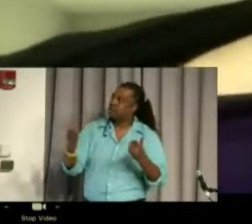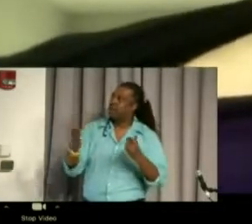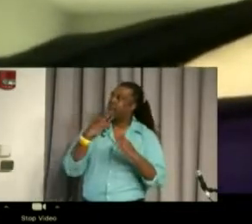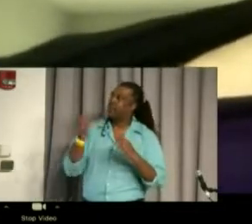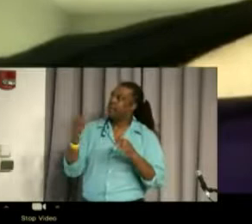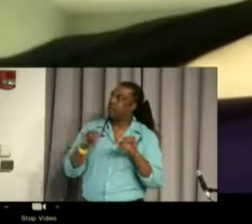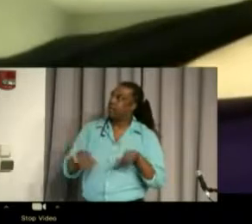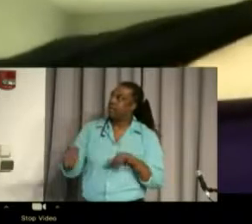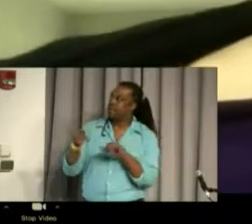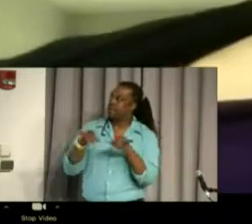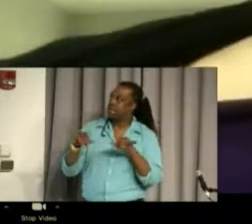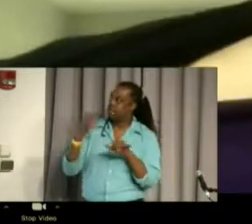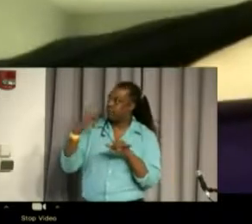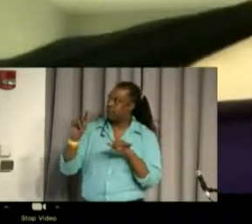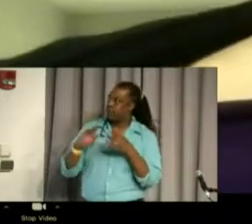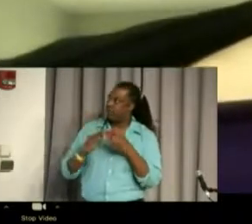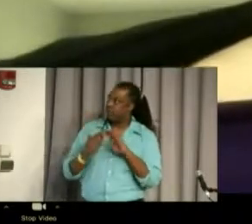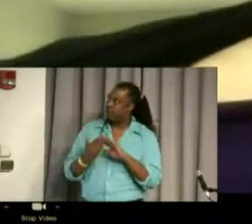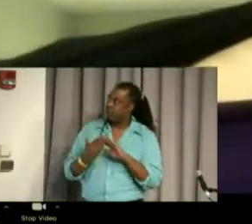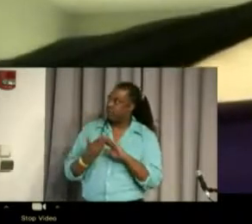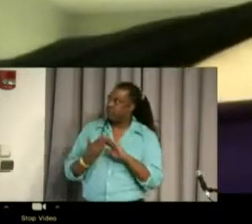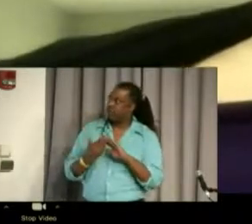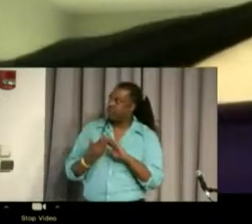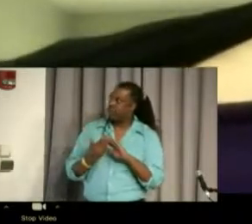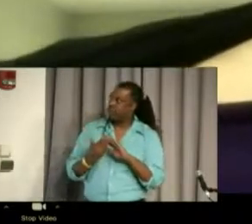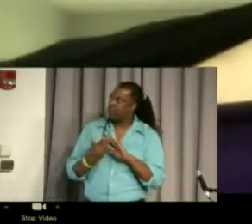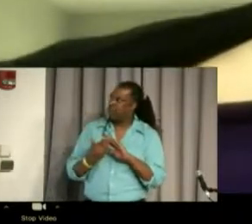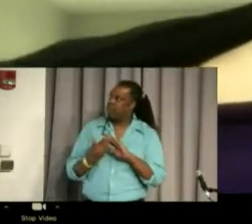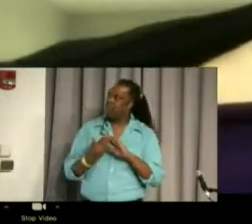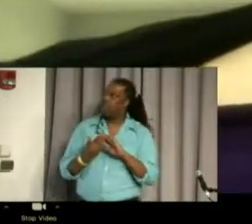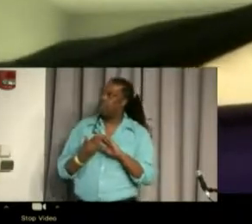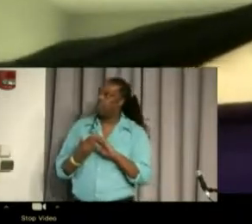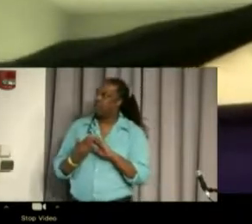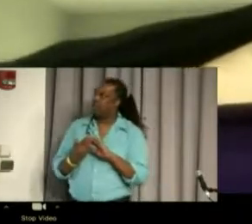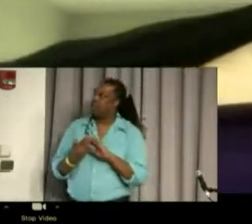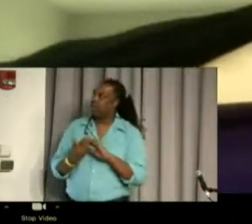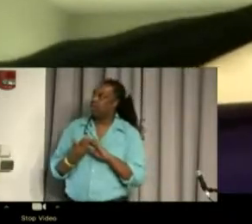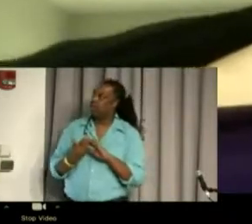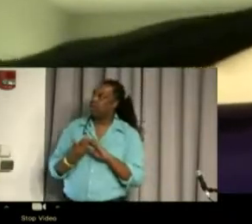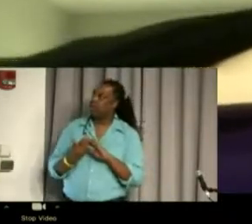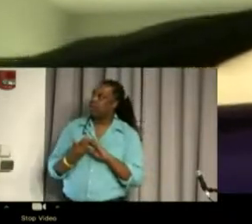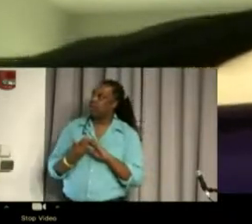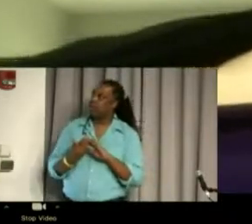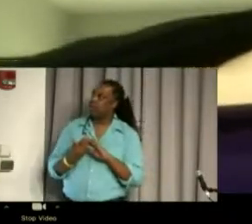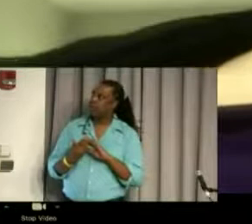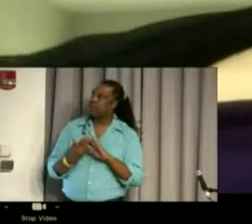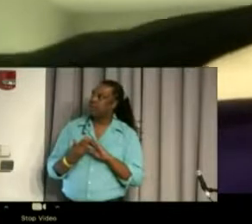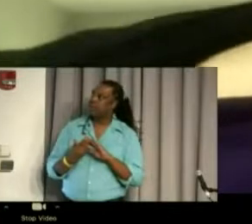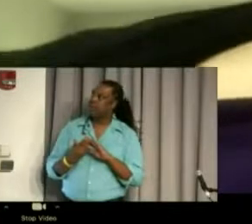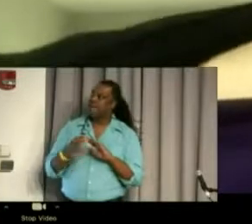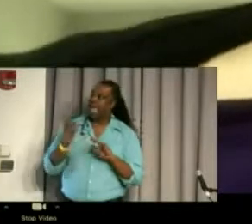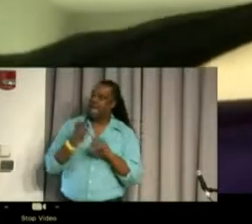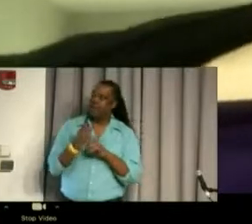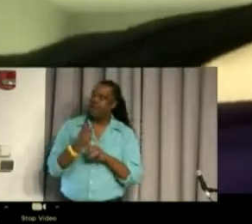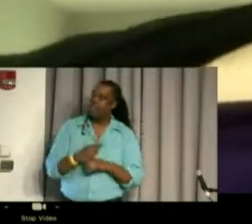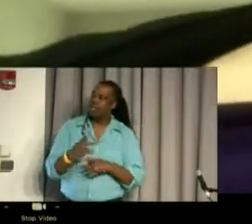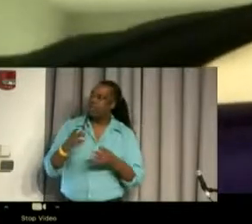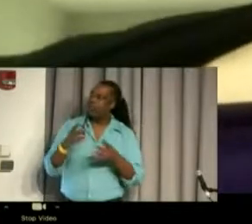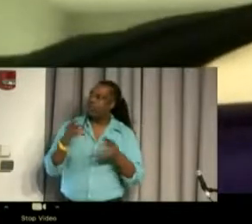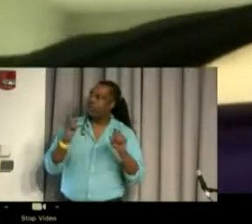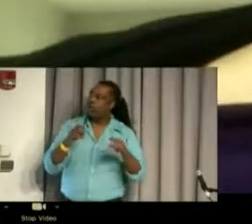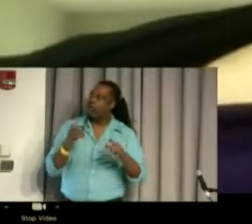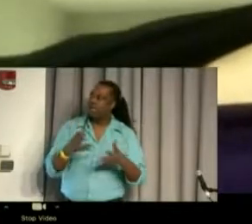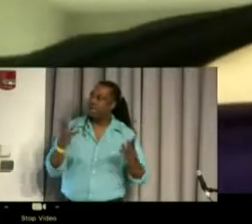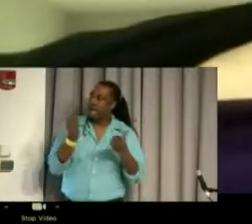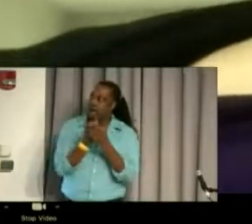that Black children suffer 138,000 asthma attacks and 101,000 lost days of school each year. I'm a little suspicious